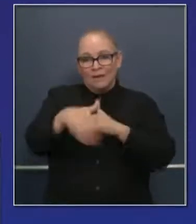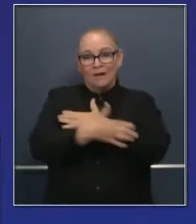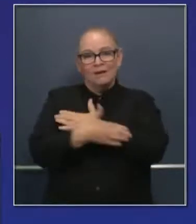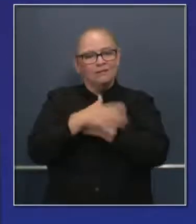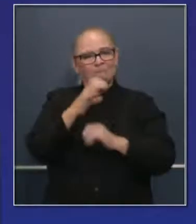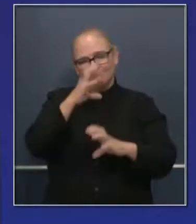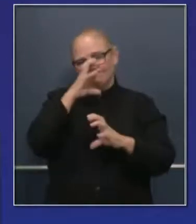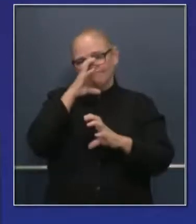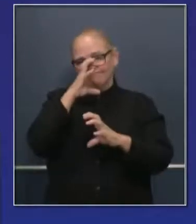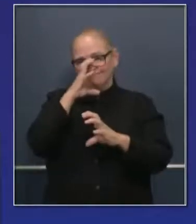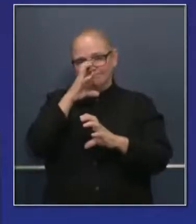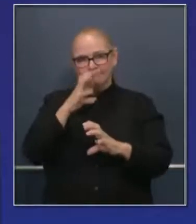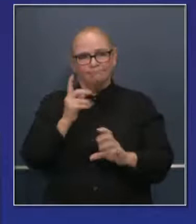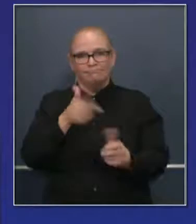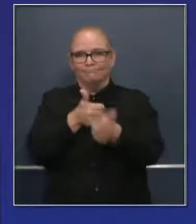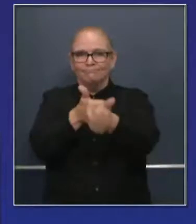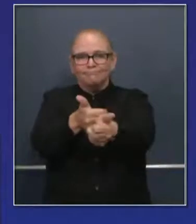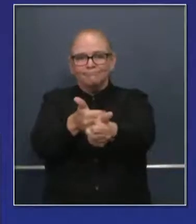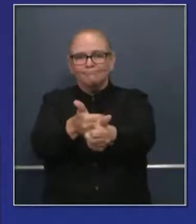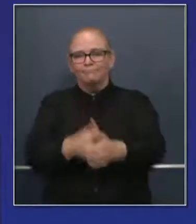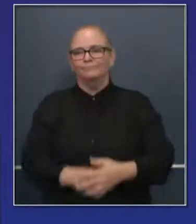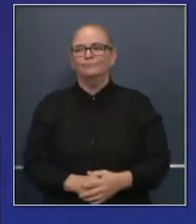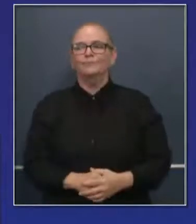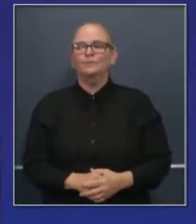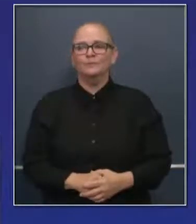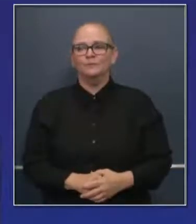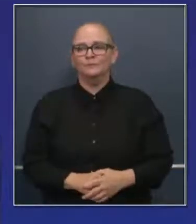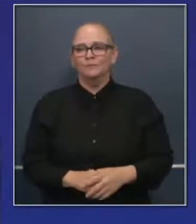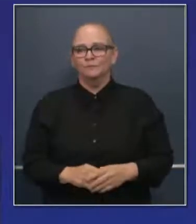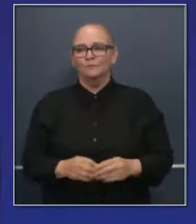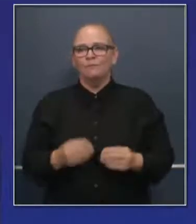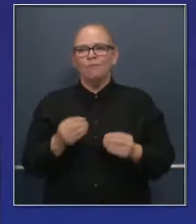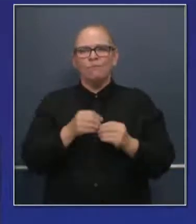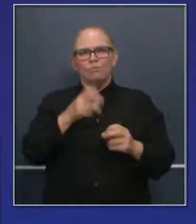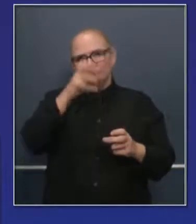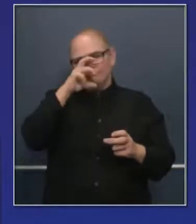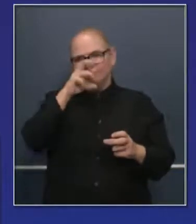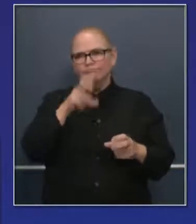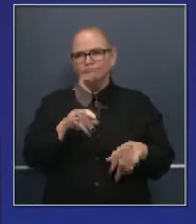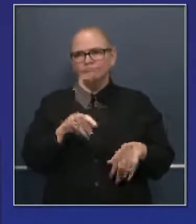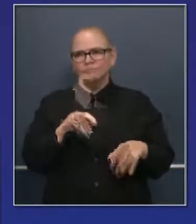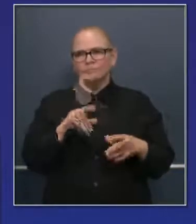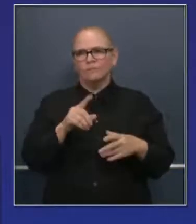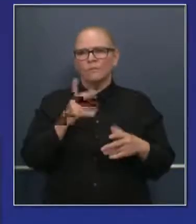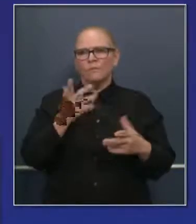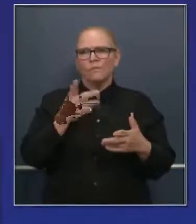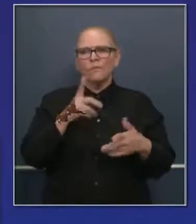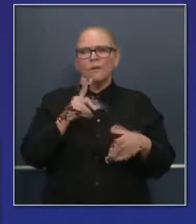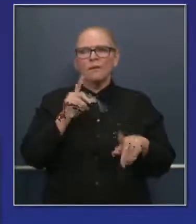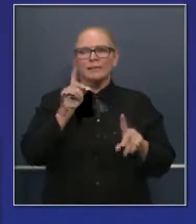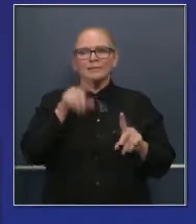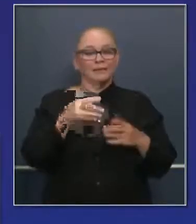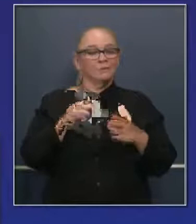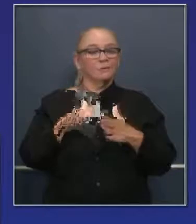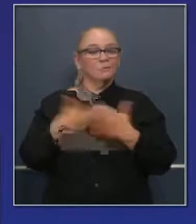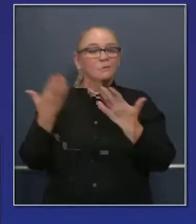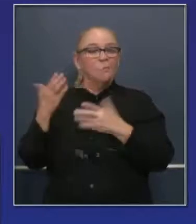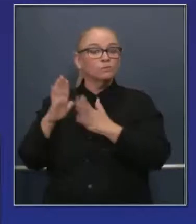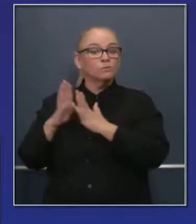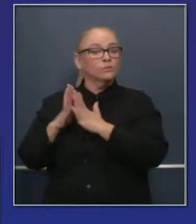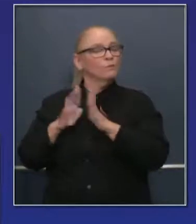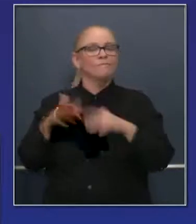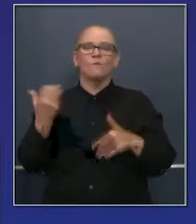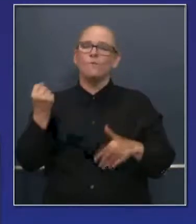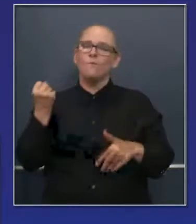and certainly more restrictive as it relates to reopening our schools. Goal ultimately is to get off